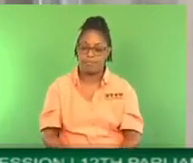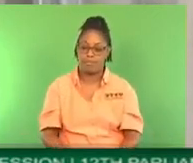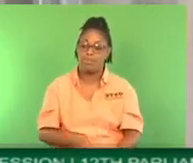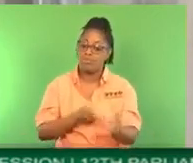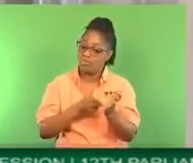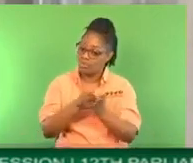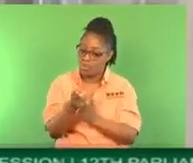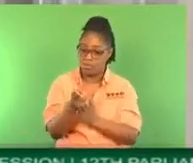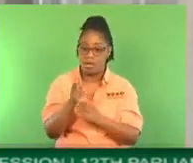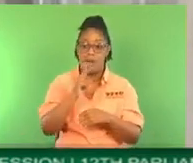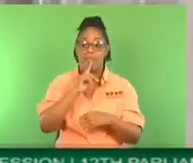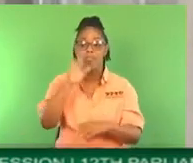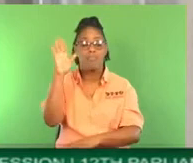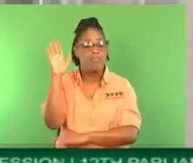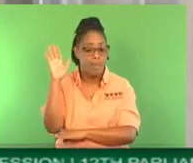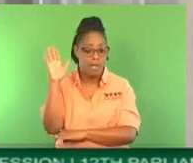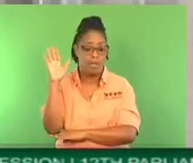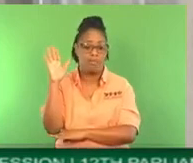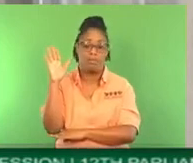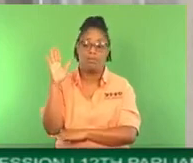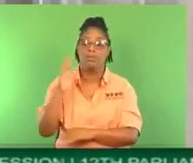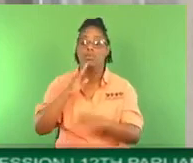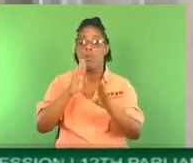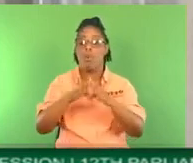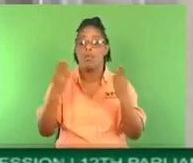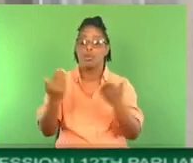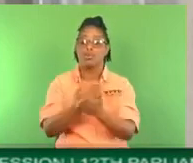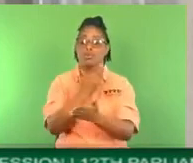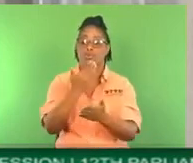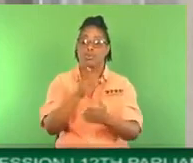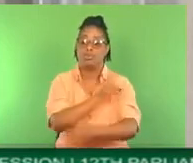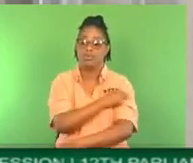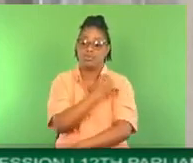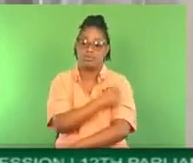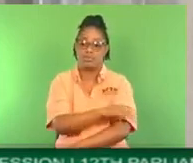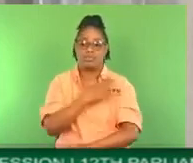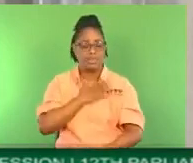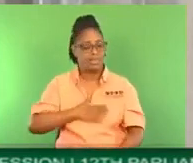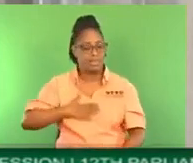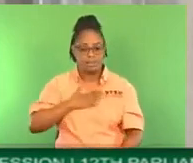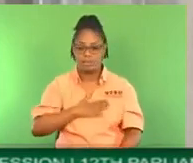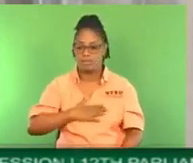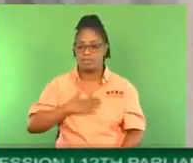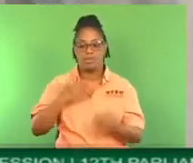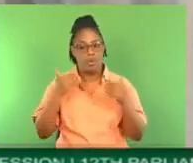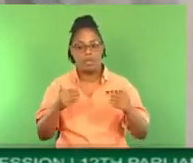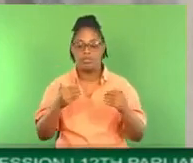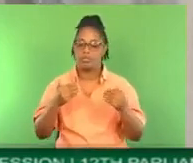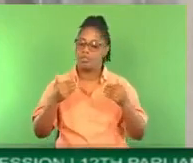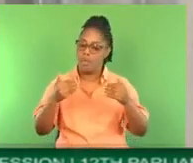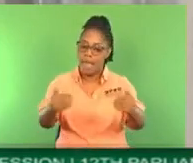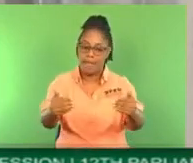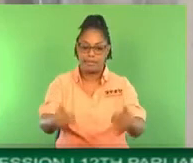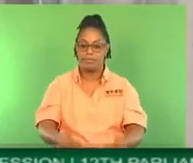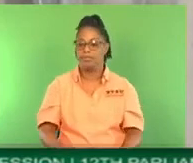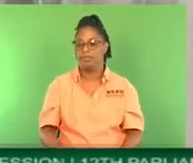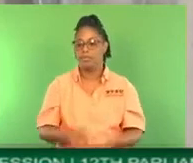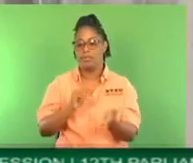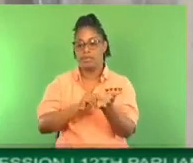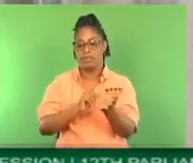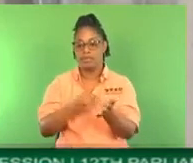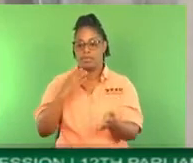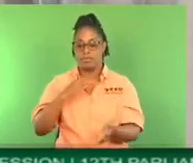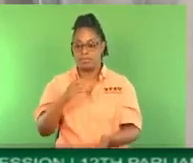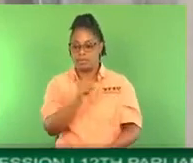about the new hospital, please let it happen. Medical staff. Now, as I indicated, Madam